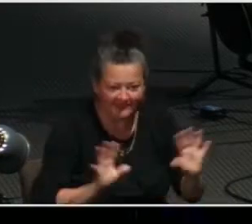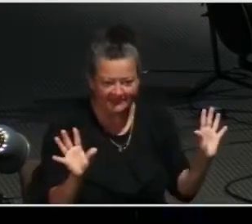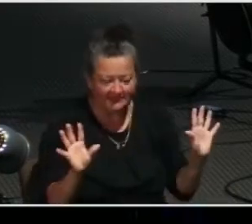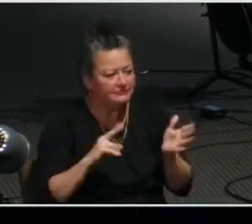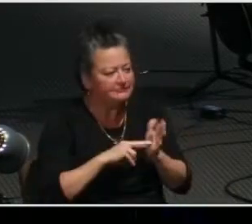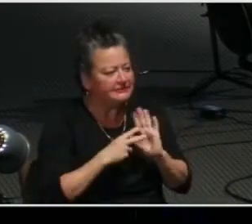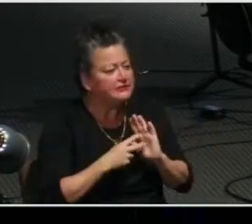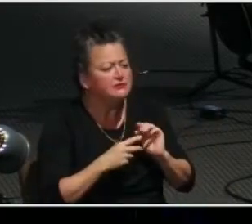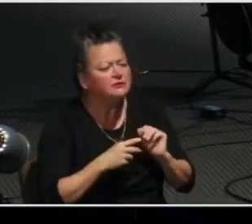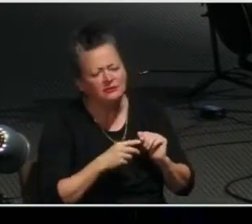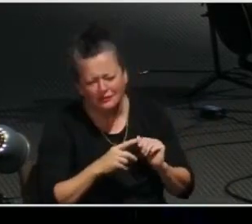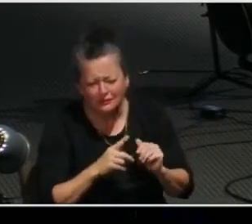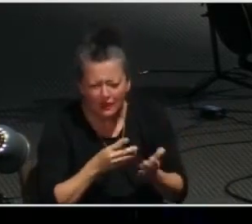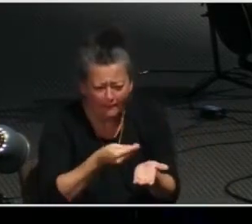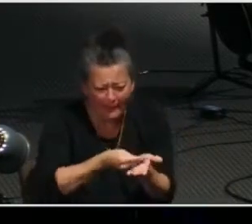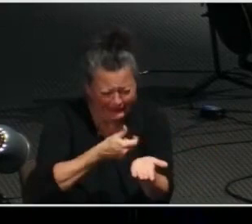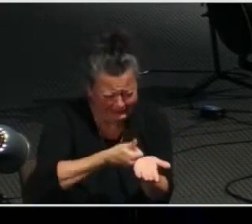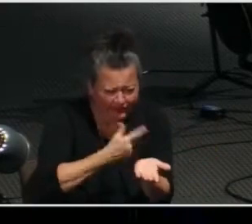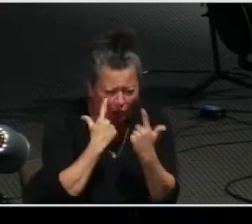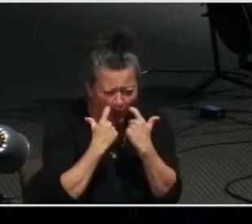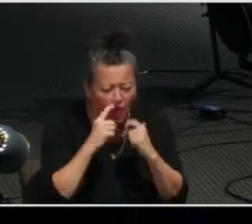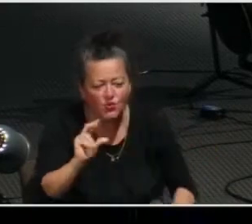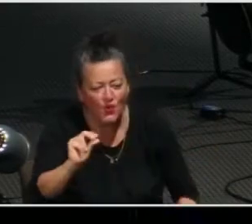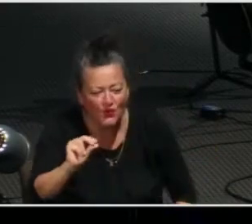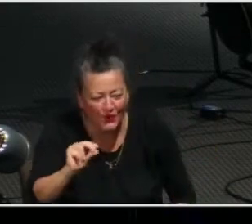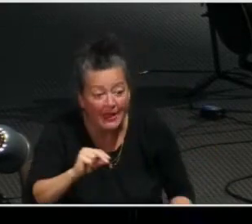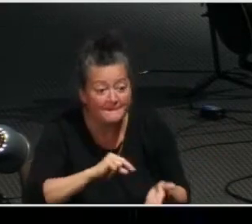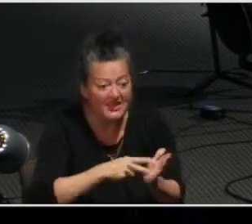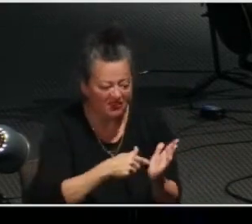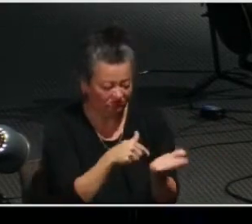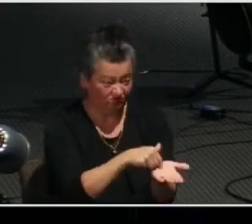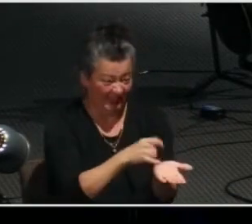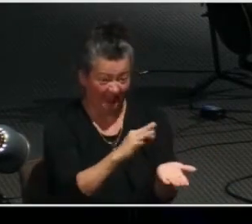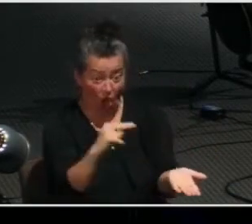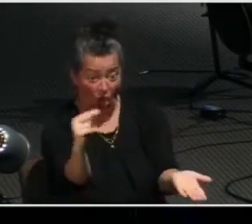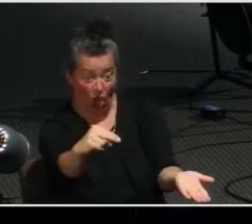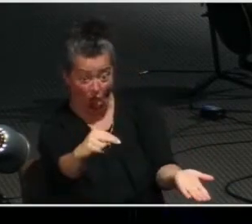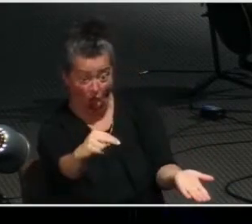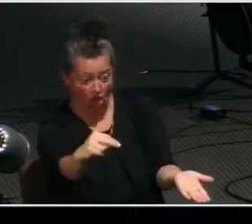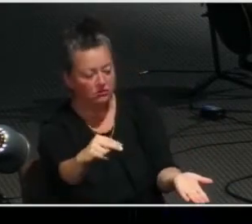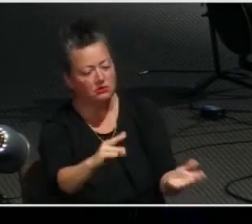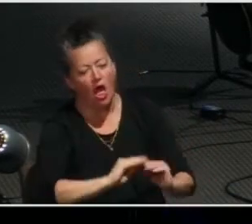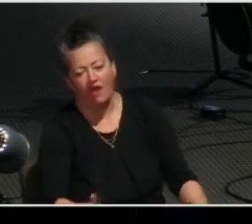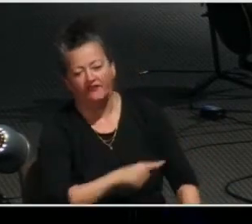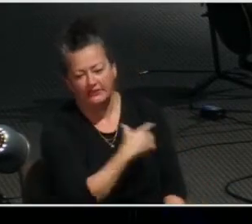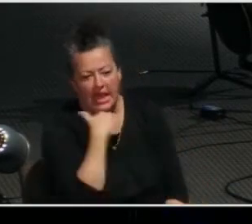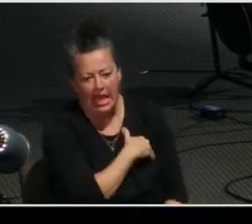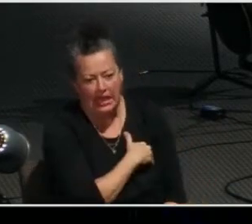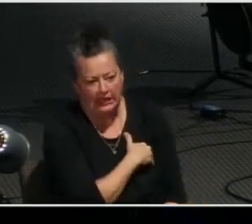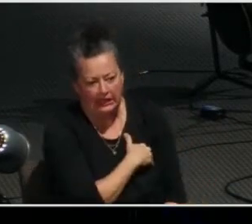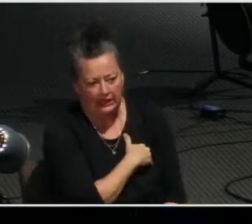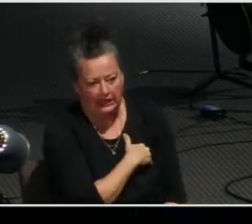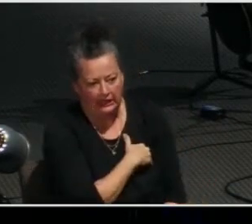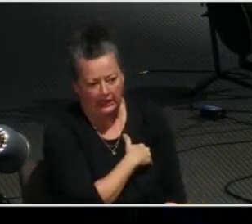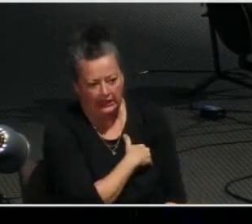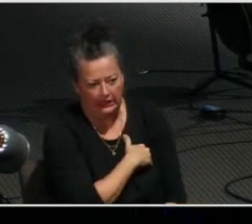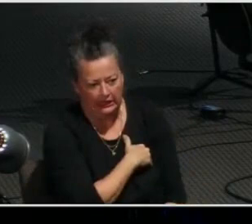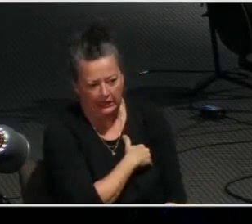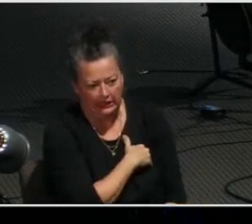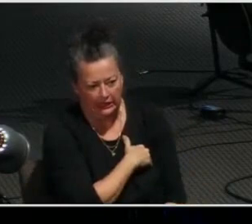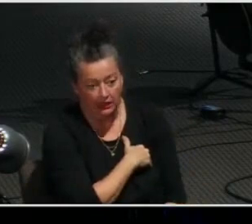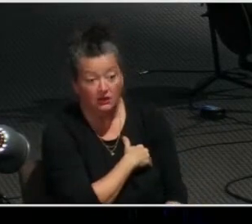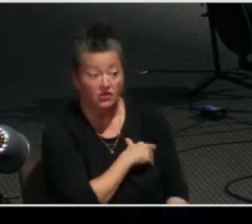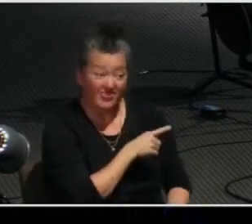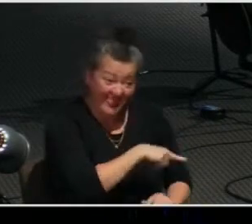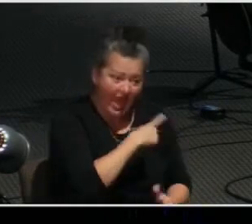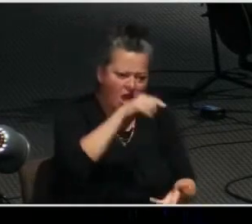obviously unjust. If some farmer shared with another one, "This is how much my landowner is paying me," the